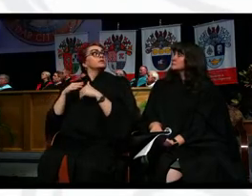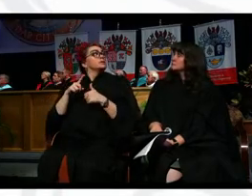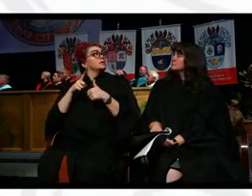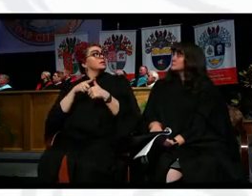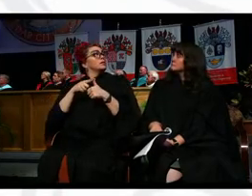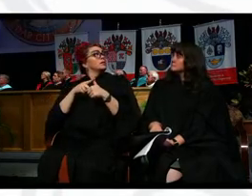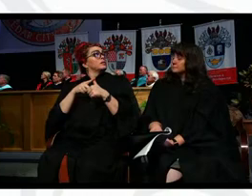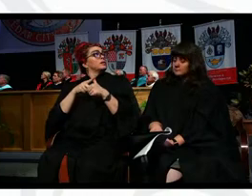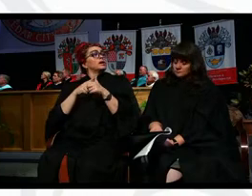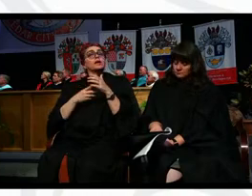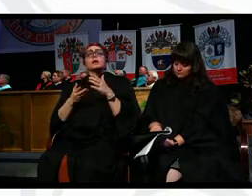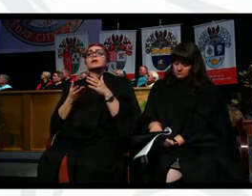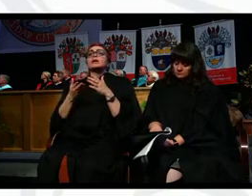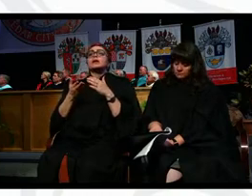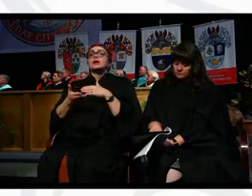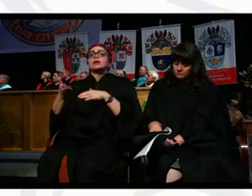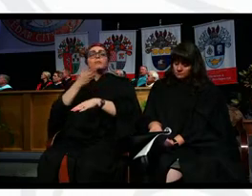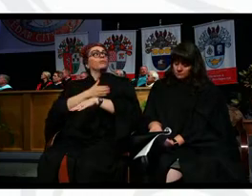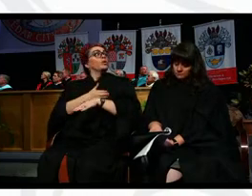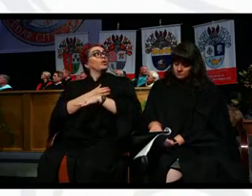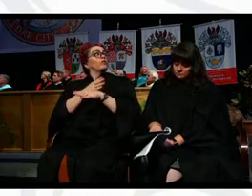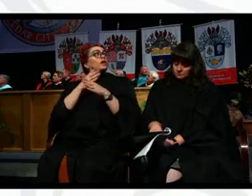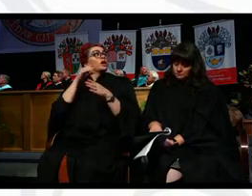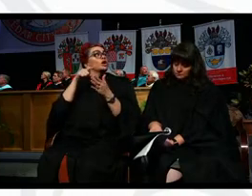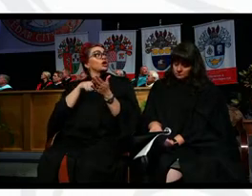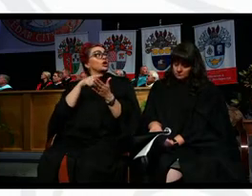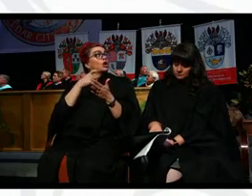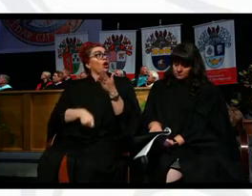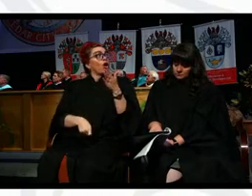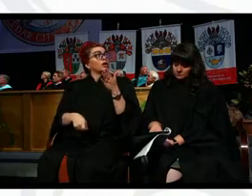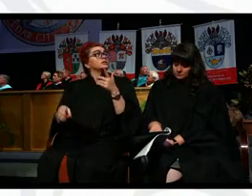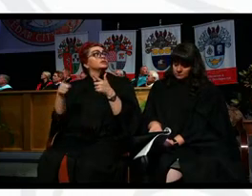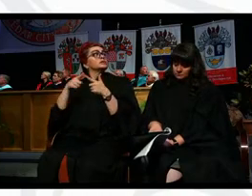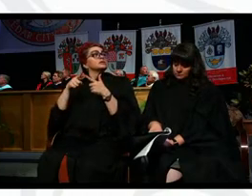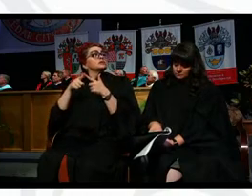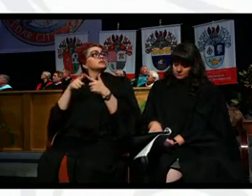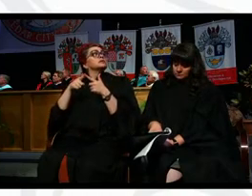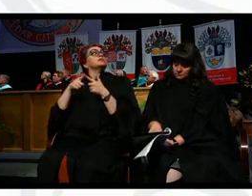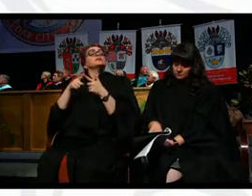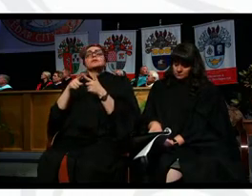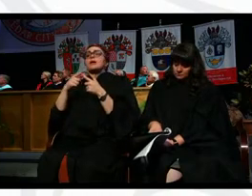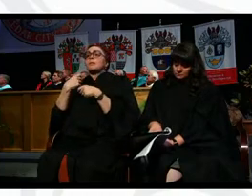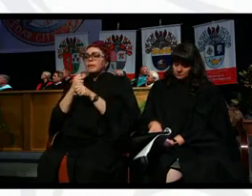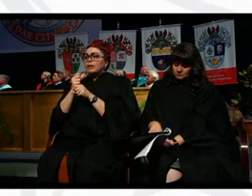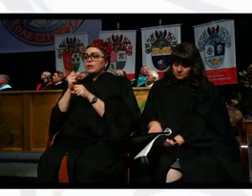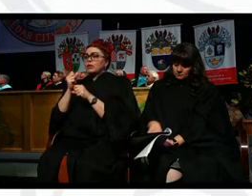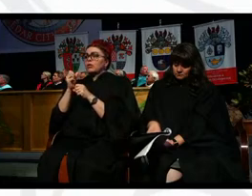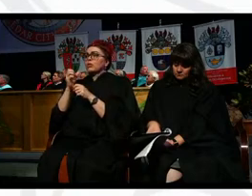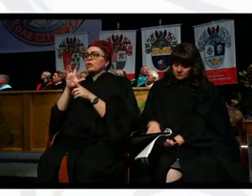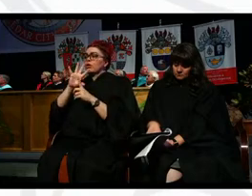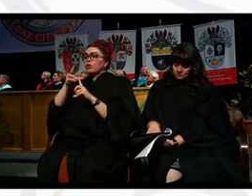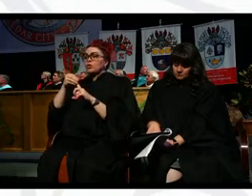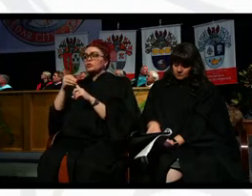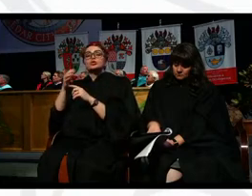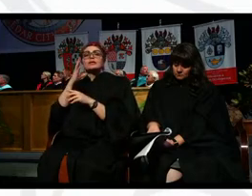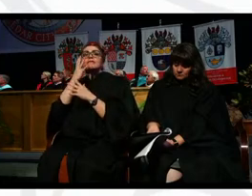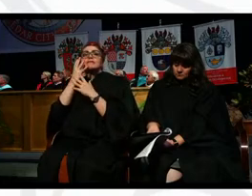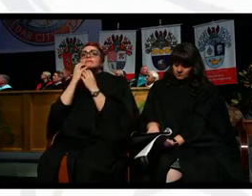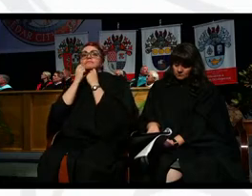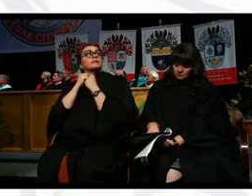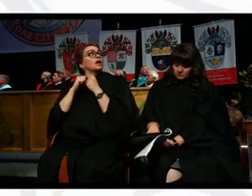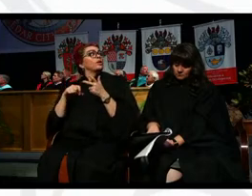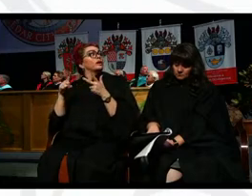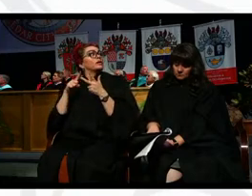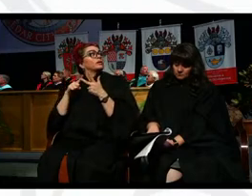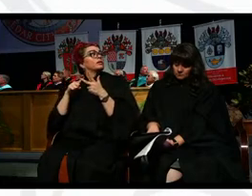affordability, cultivate a culture of caring, enhance well-being and student success, enrich the